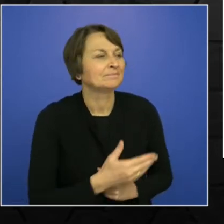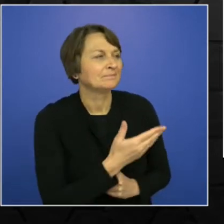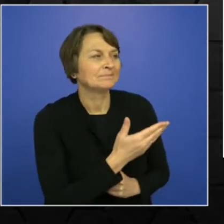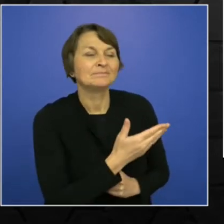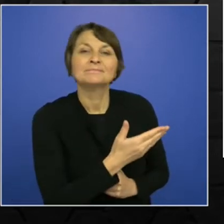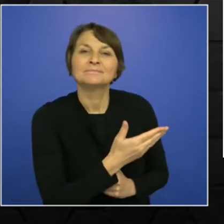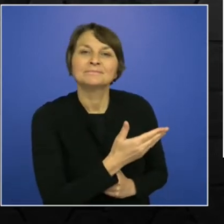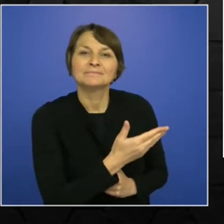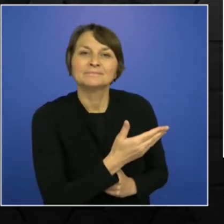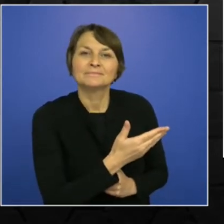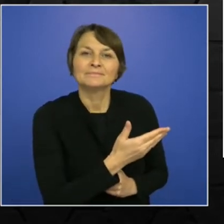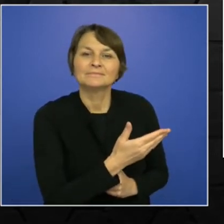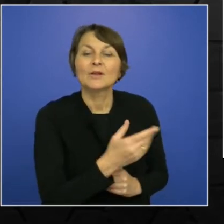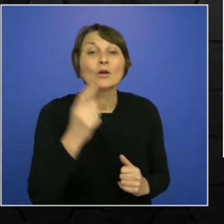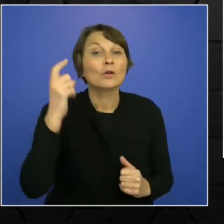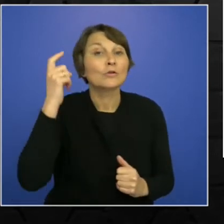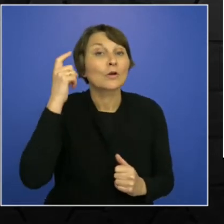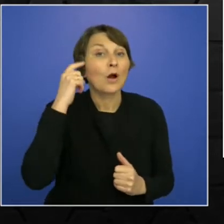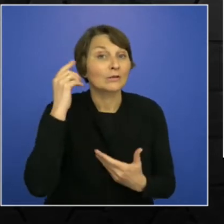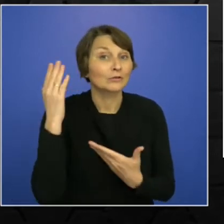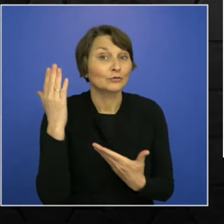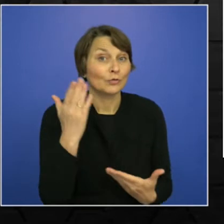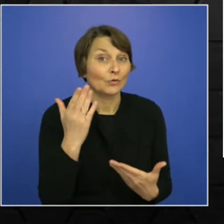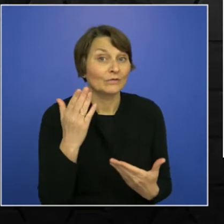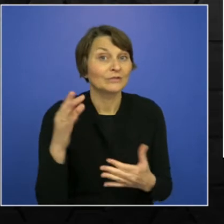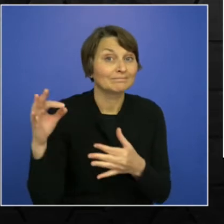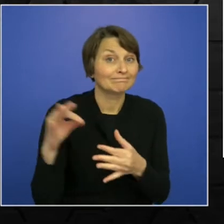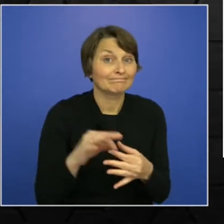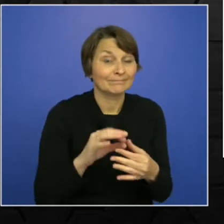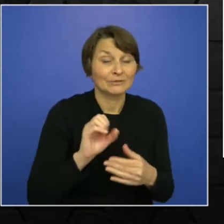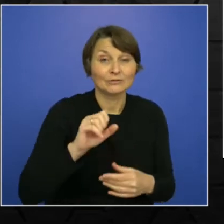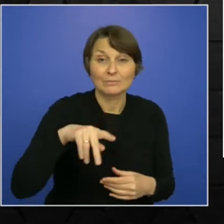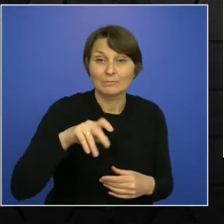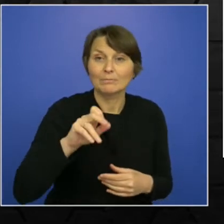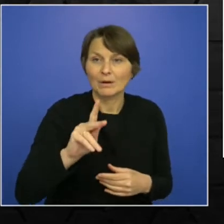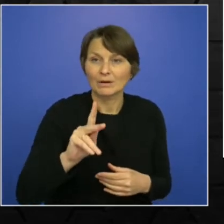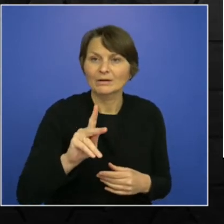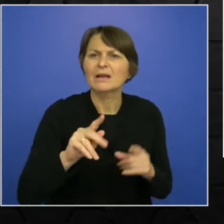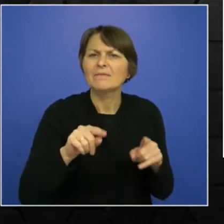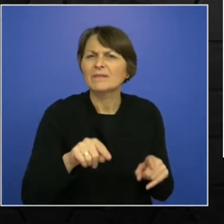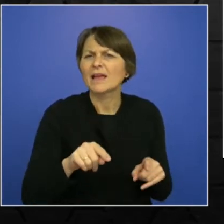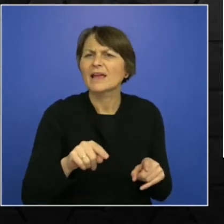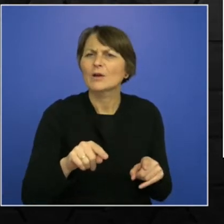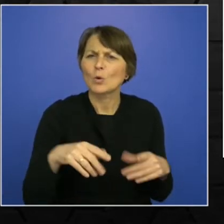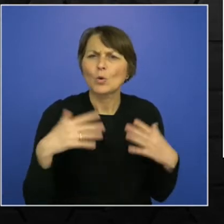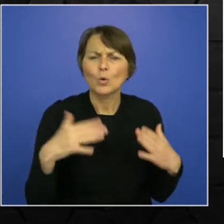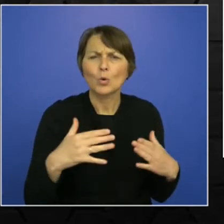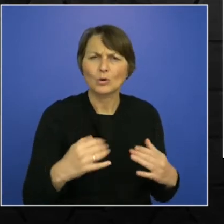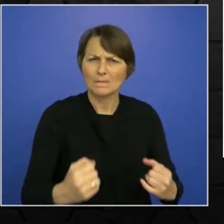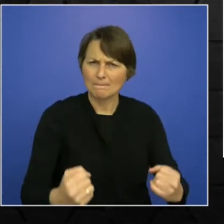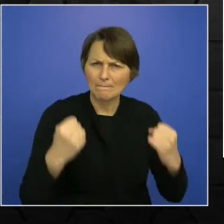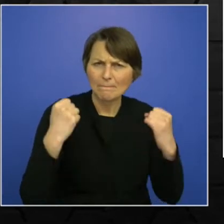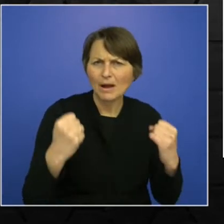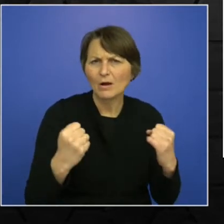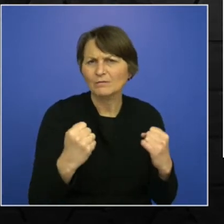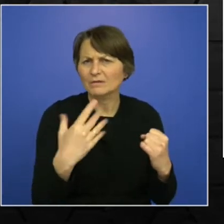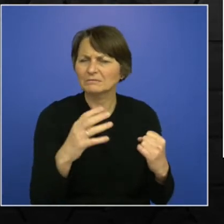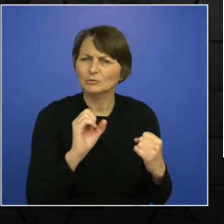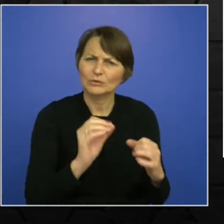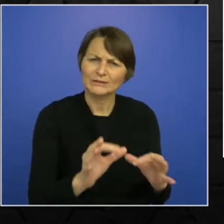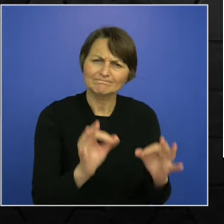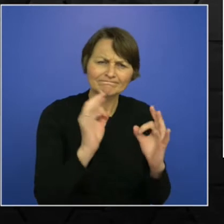on Spark. Cognitive services in themselves are, a very, very powerful, very efficient, very accurate,